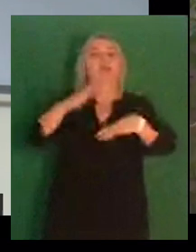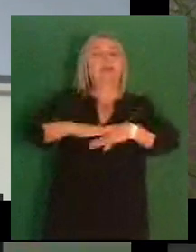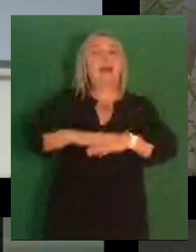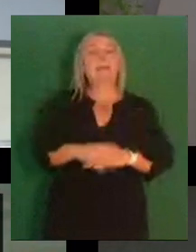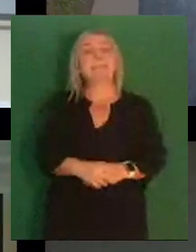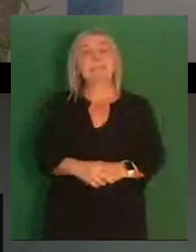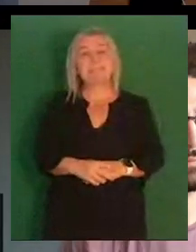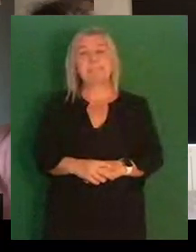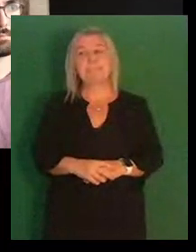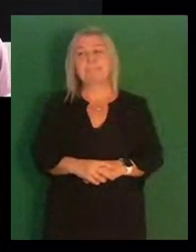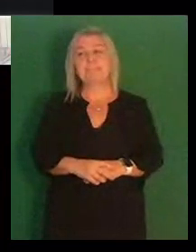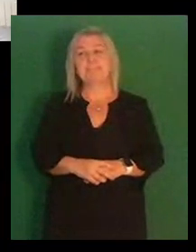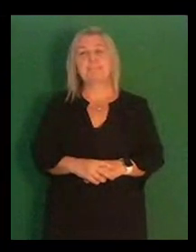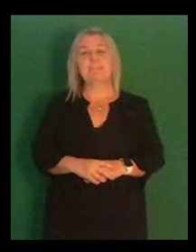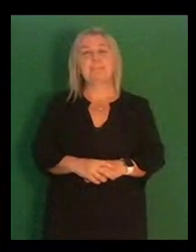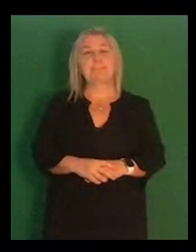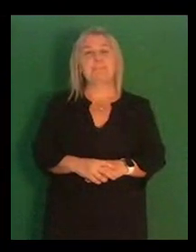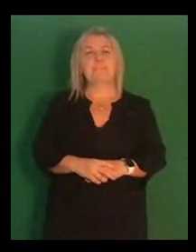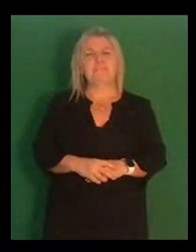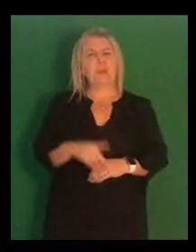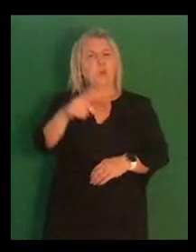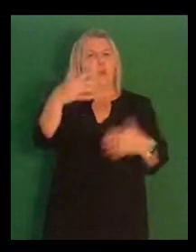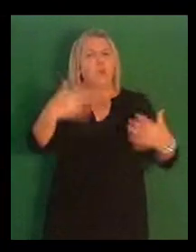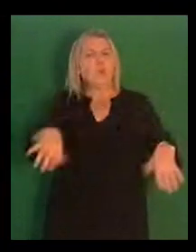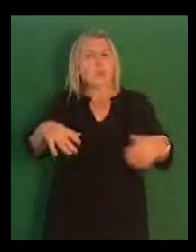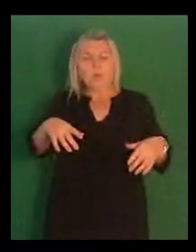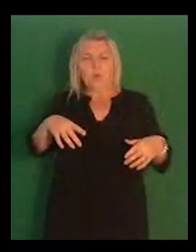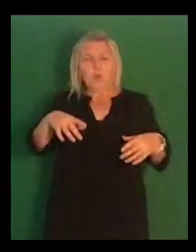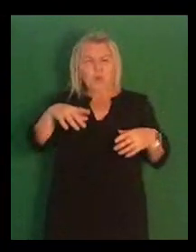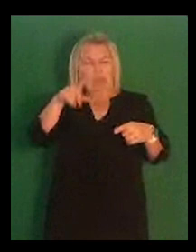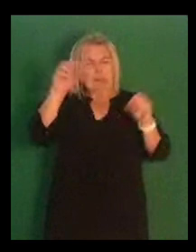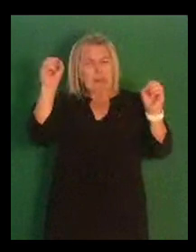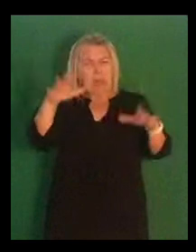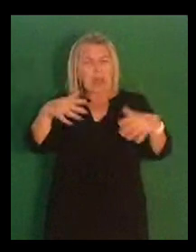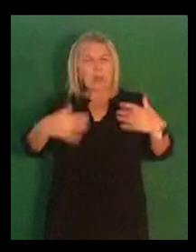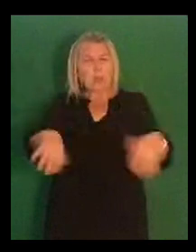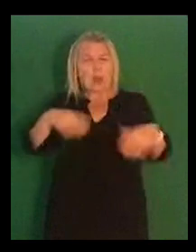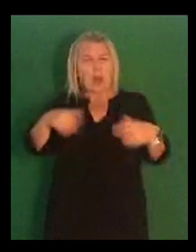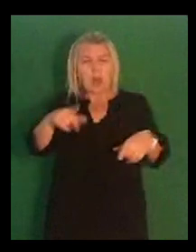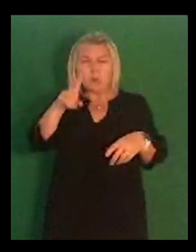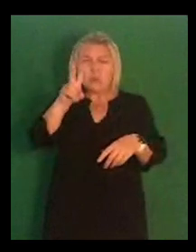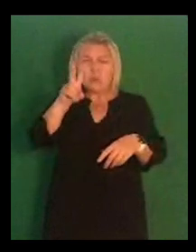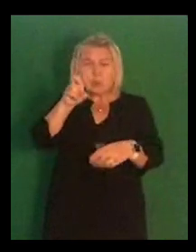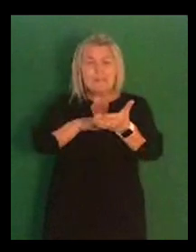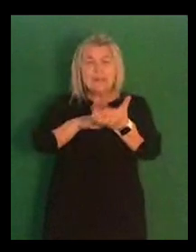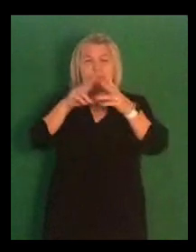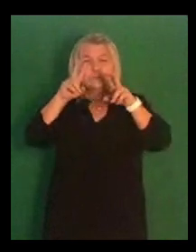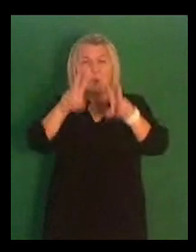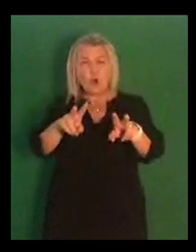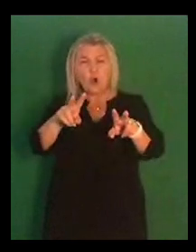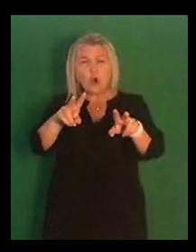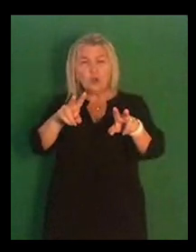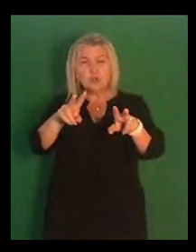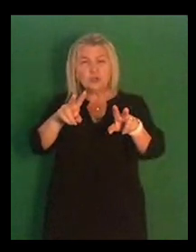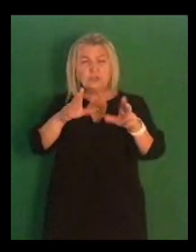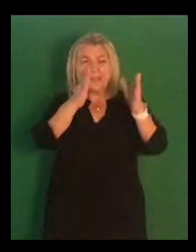It's so atmospheric. I'm really struck by that 12 million people have seen Scenes for Survival. I had no